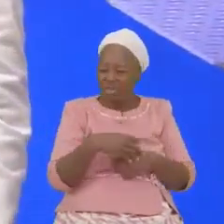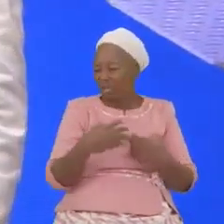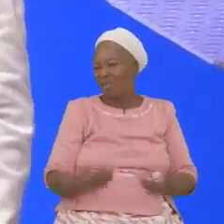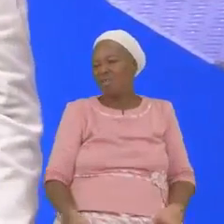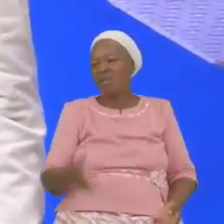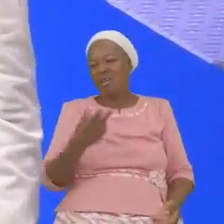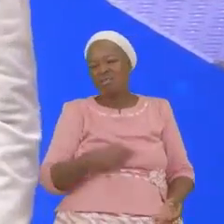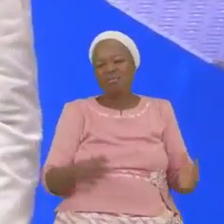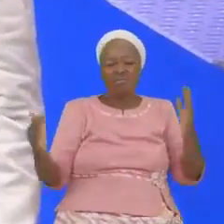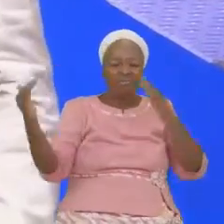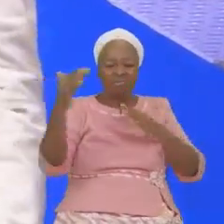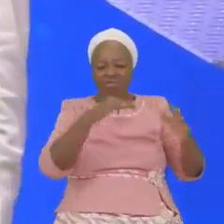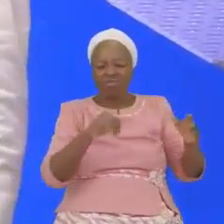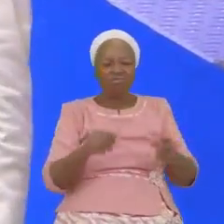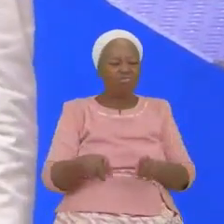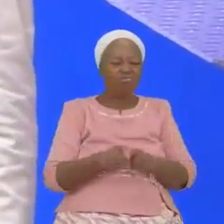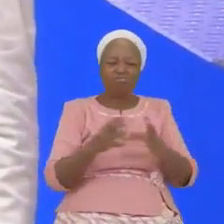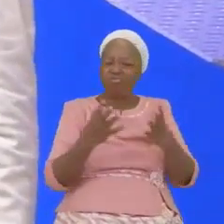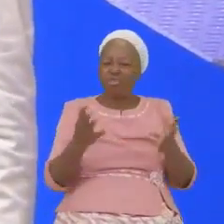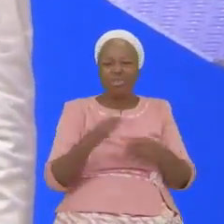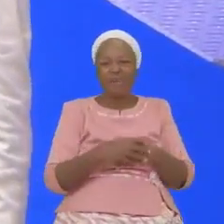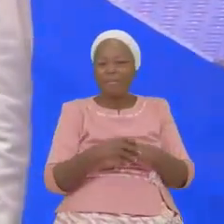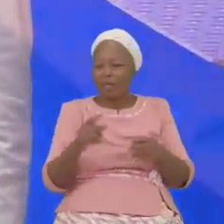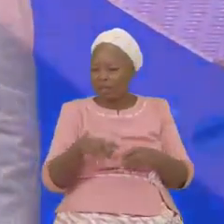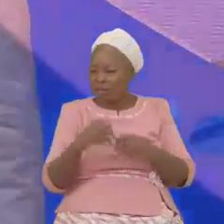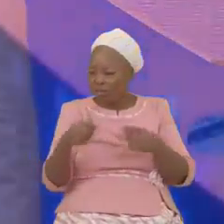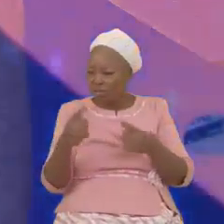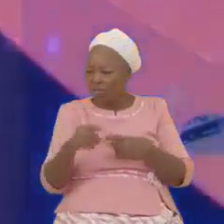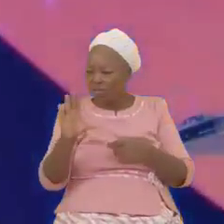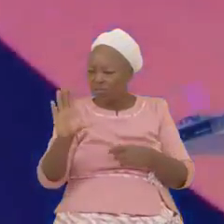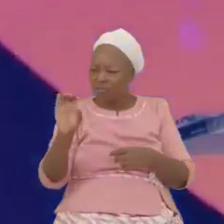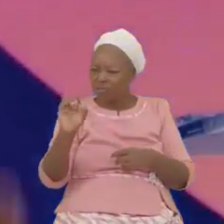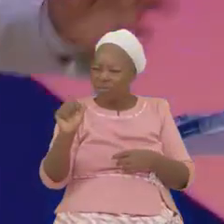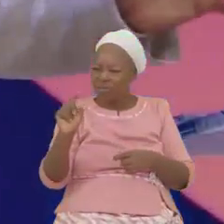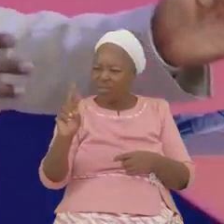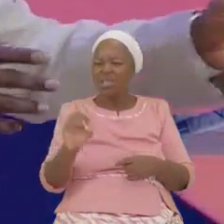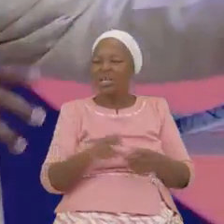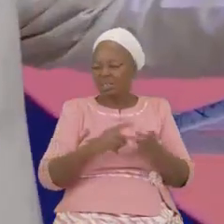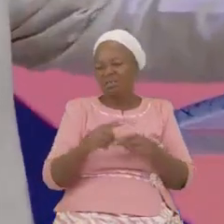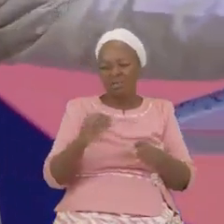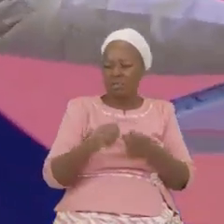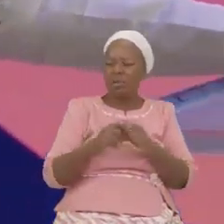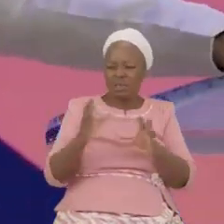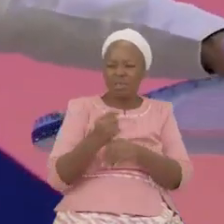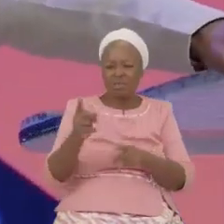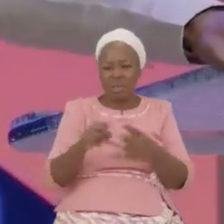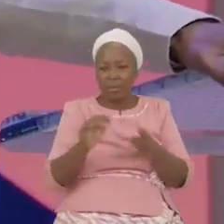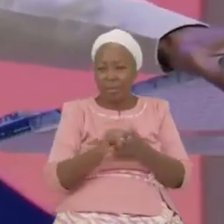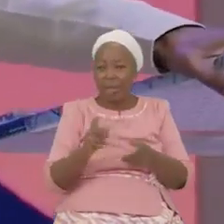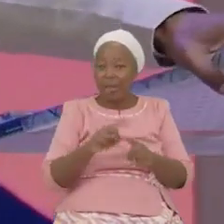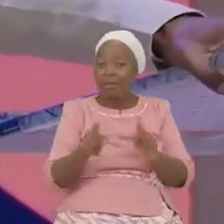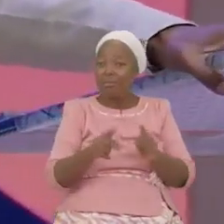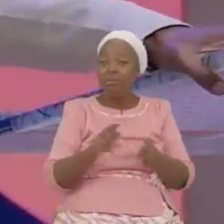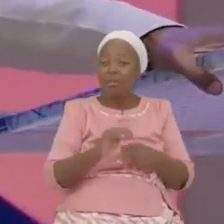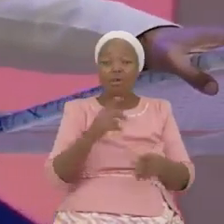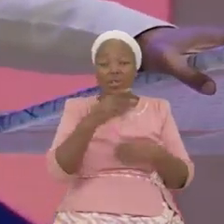is too much. And are you going to Caesar? I'll get you to Caesar. And those 40 people, the only thing they'll be